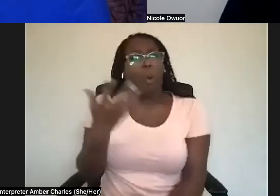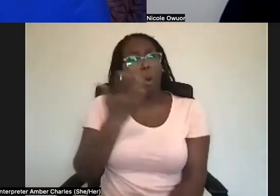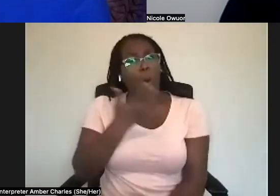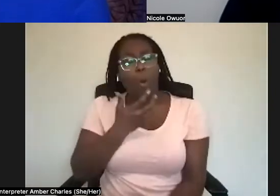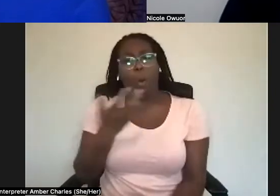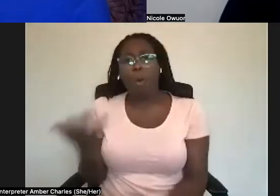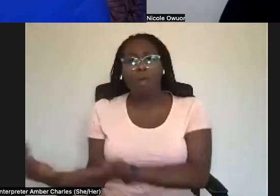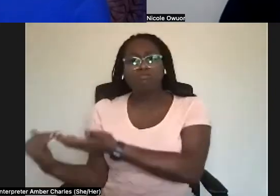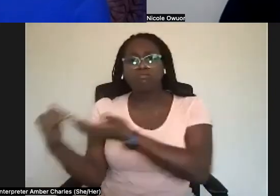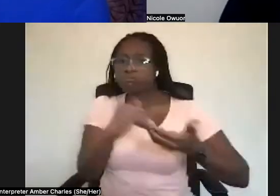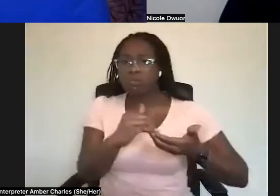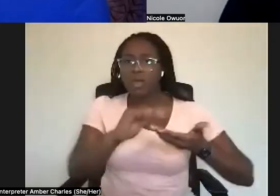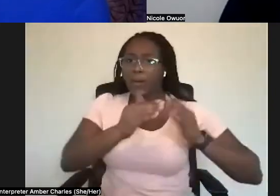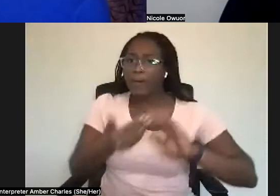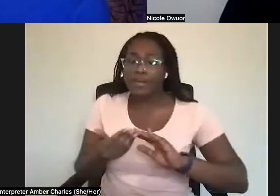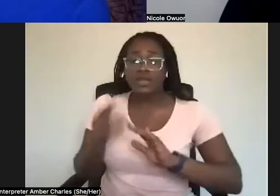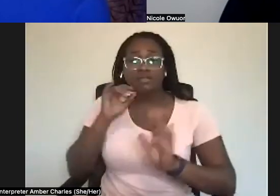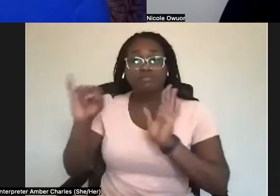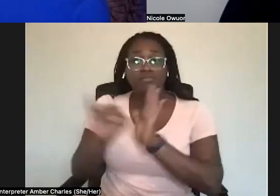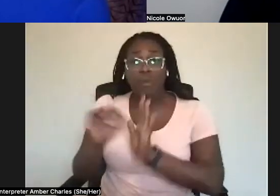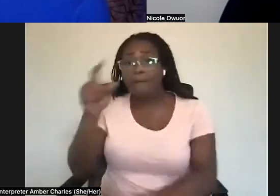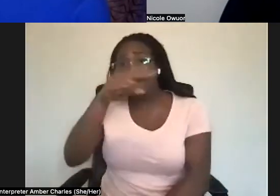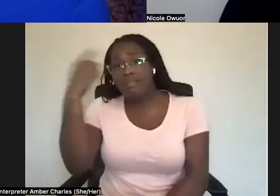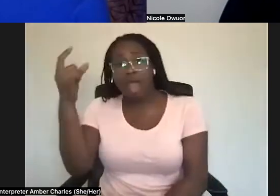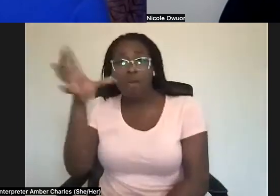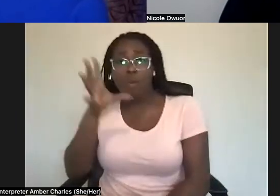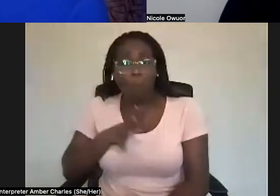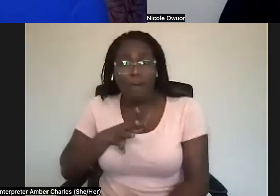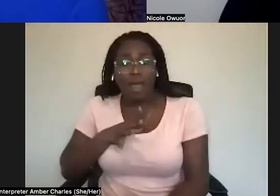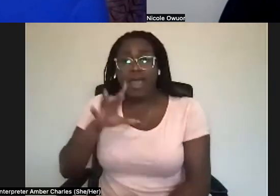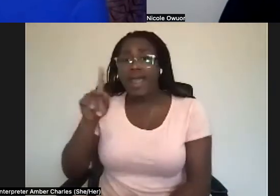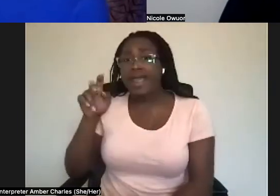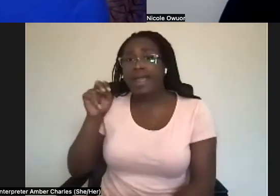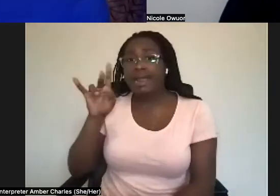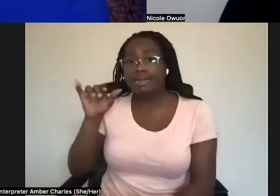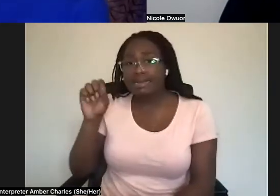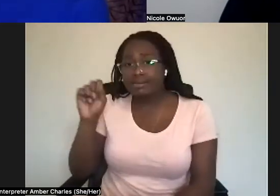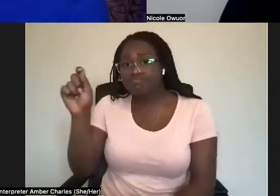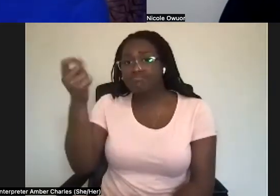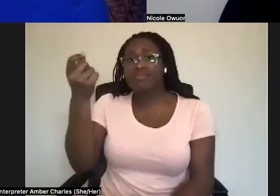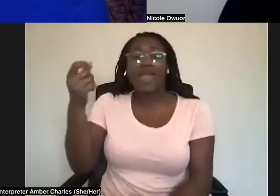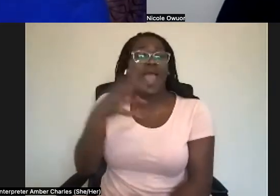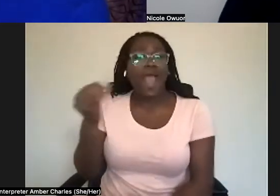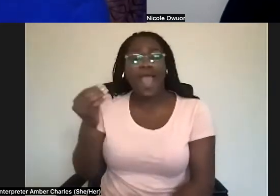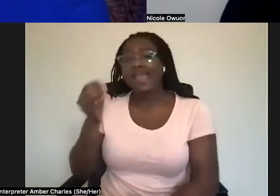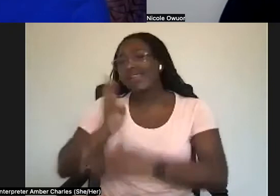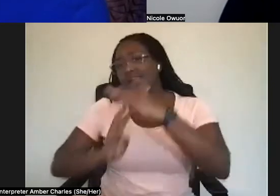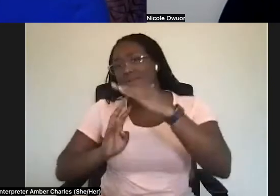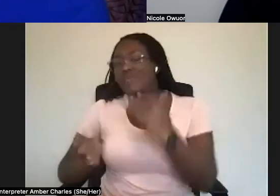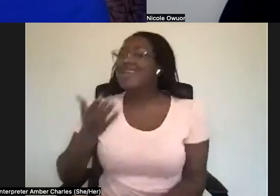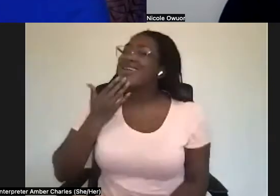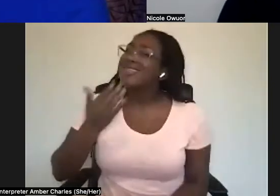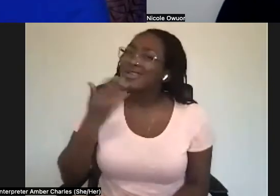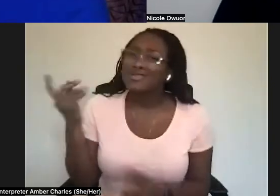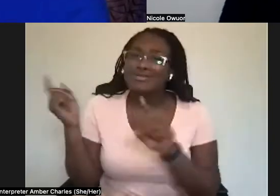community. She identifies as a Black woman, Kenyan, and an immigrant. Nicole, thank you so much for being here today.